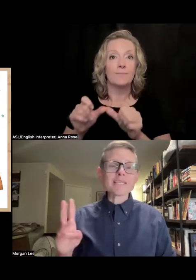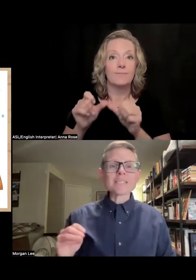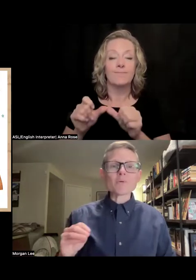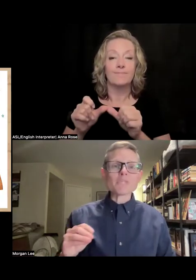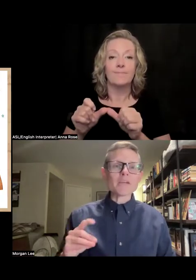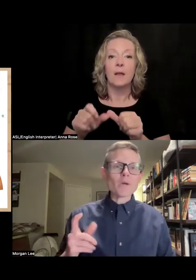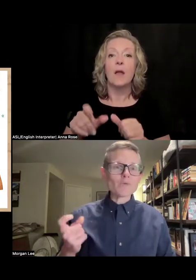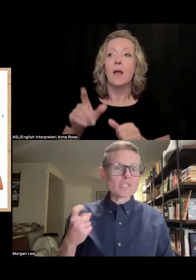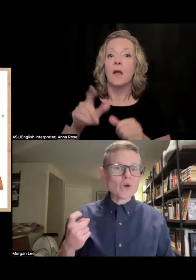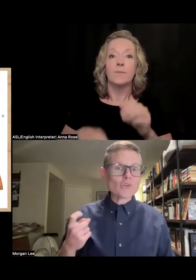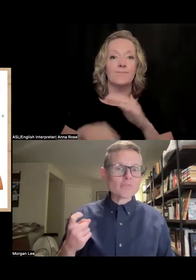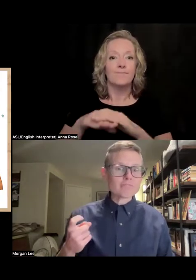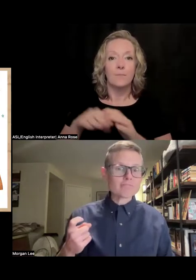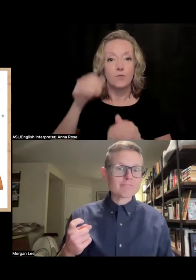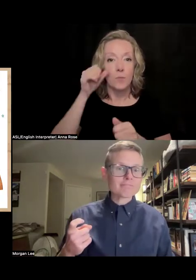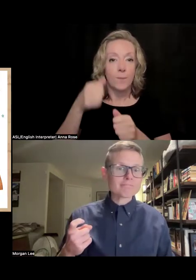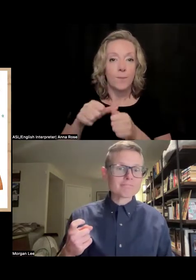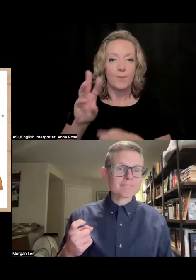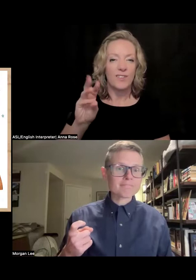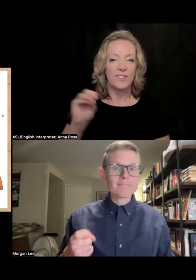remember 60% of what you just learned.